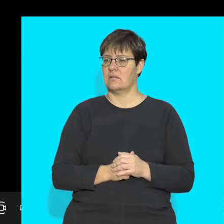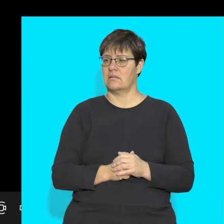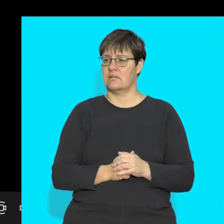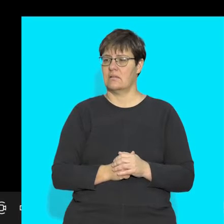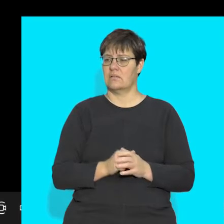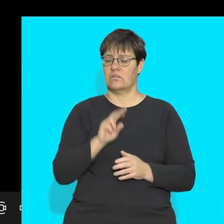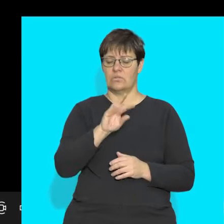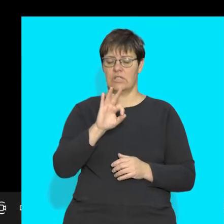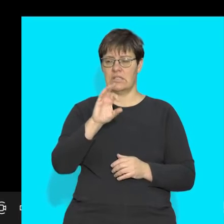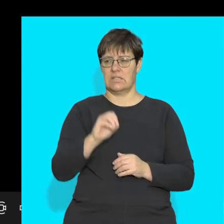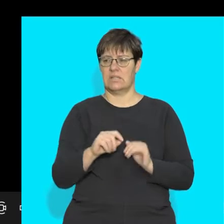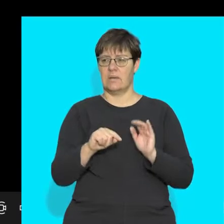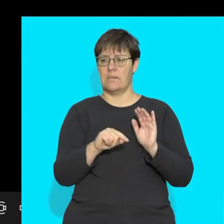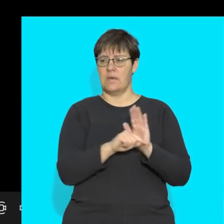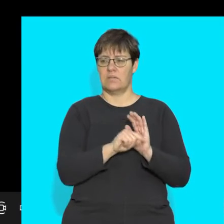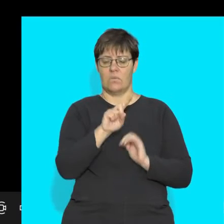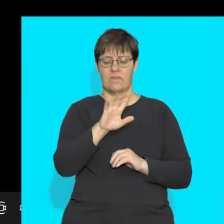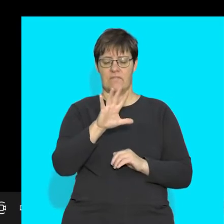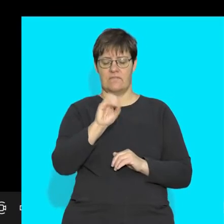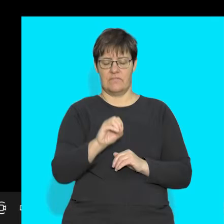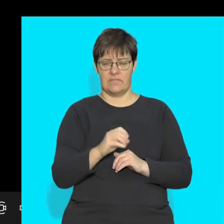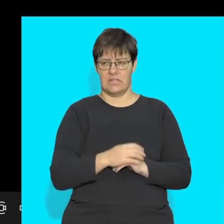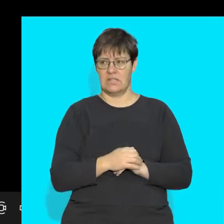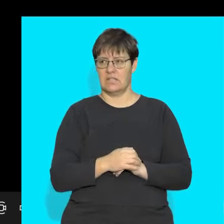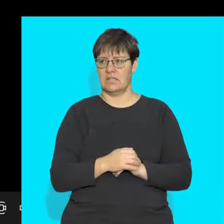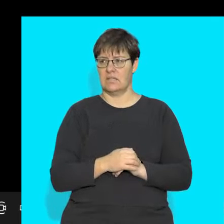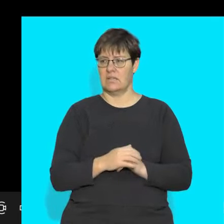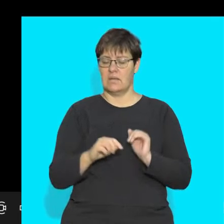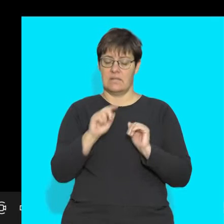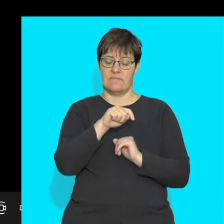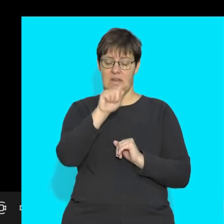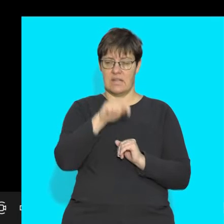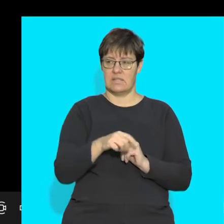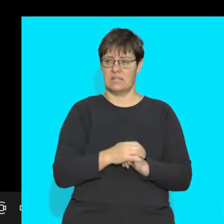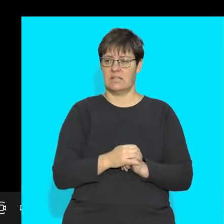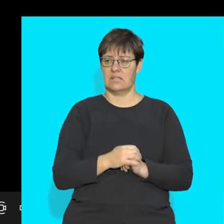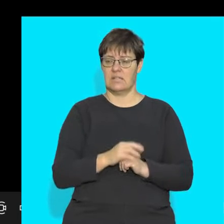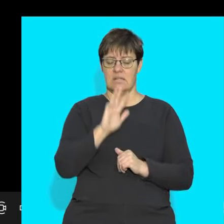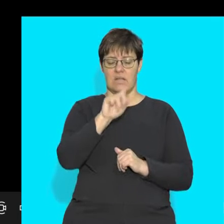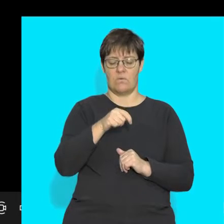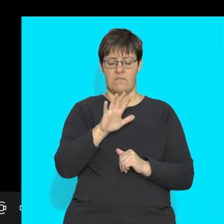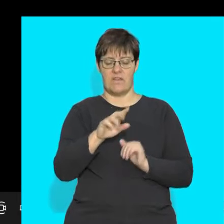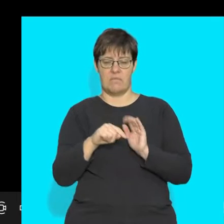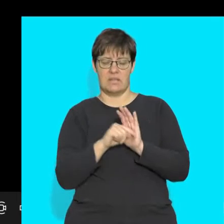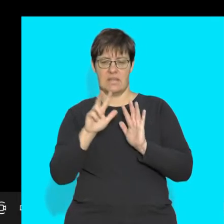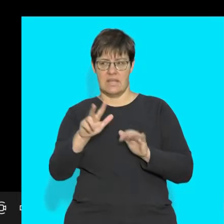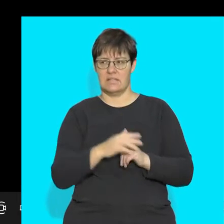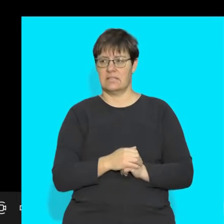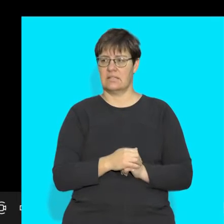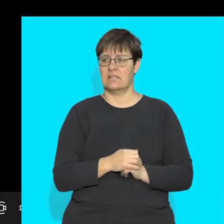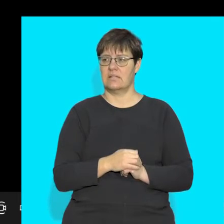head. 230 minus 150 divided by 9.5 minus